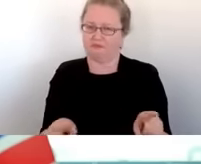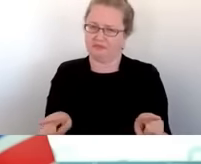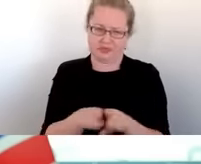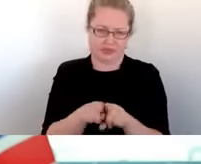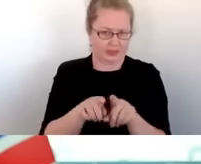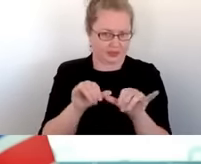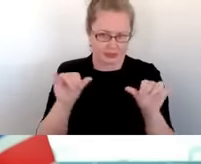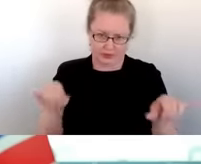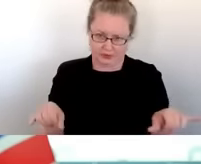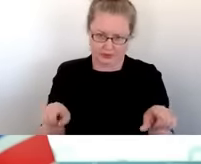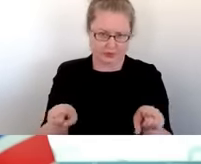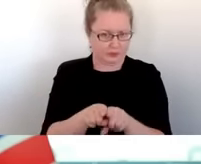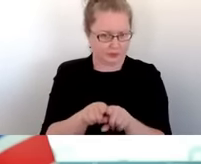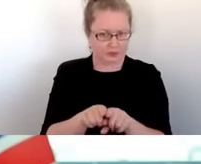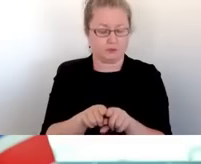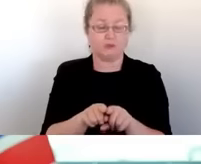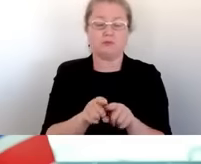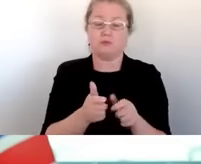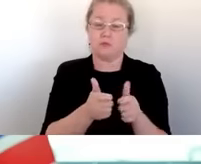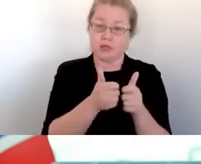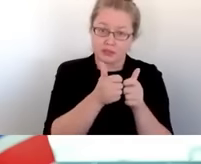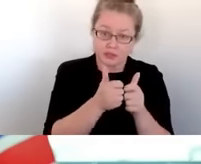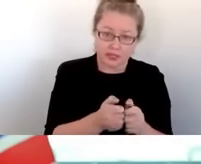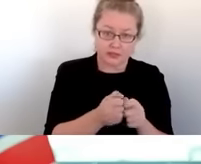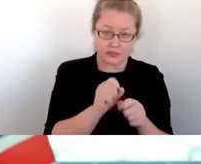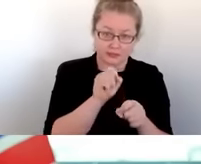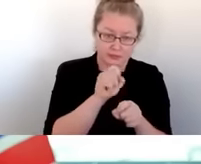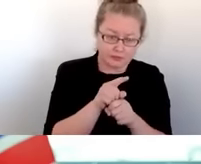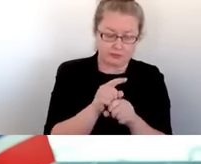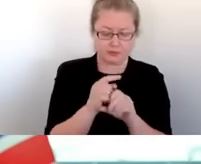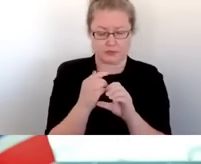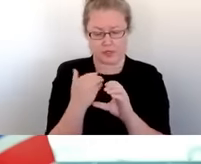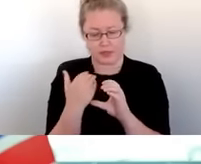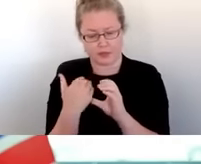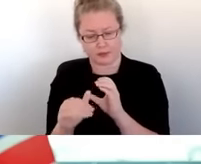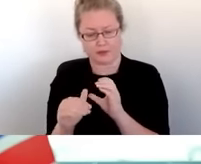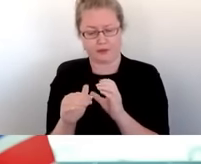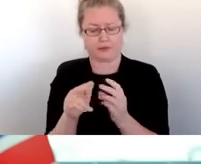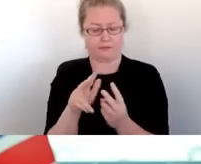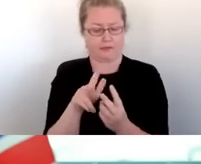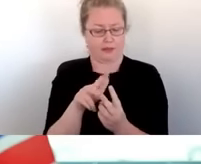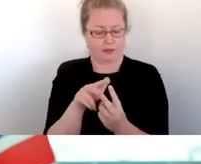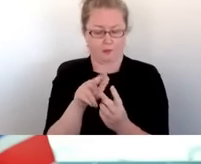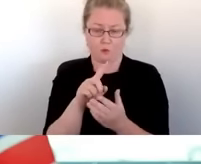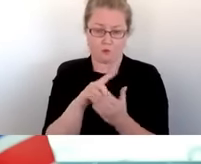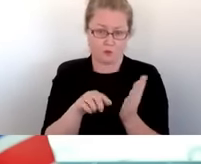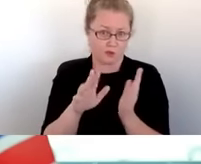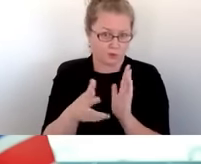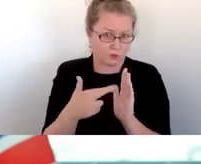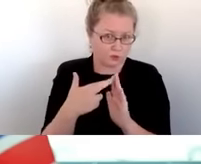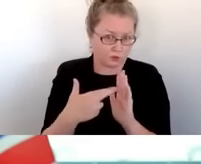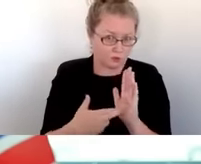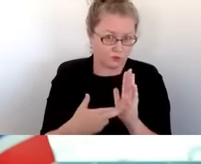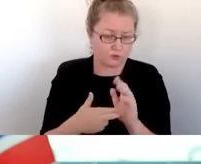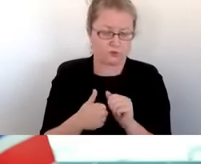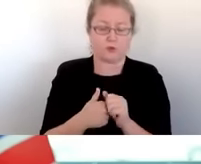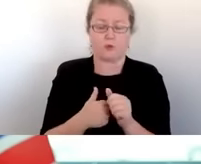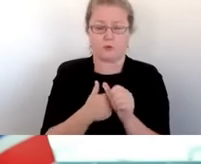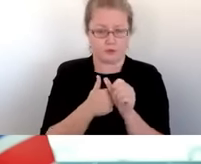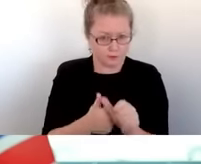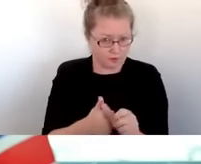to be the case. But we will be sending out our invitations through that system, either to your email or to a